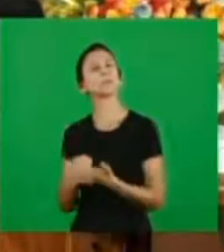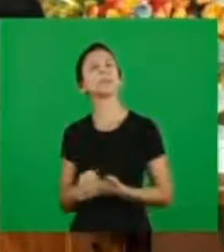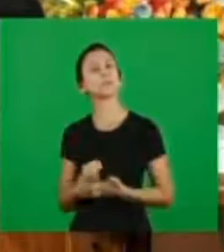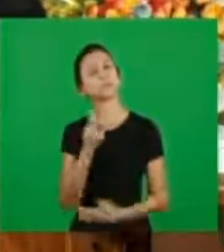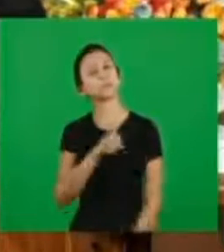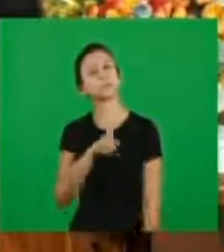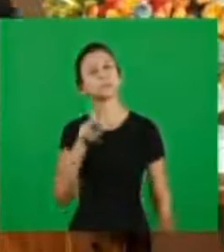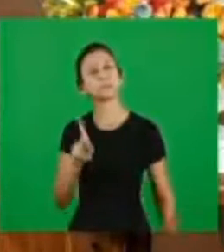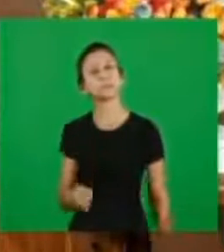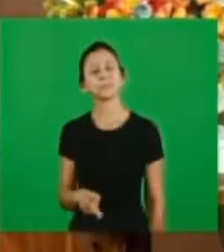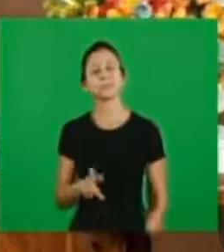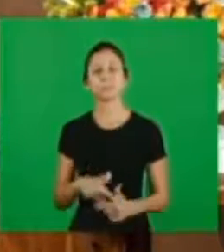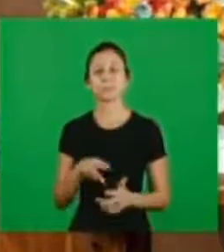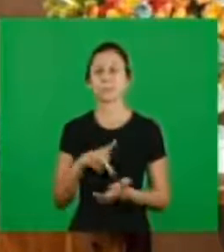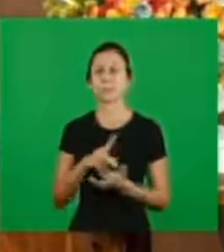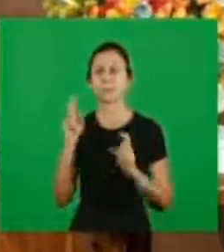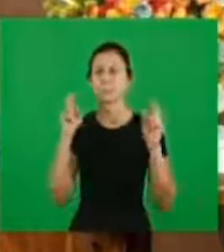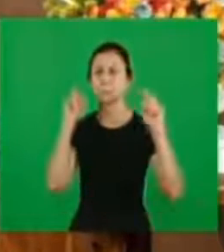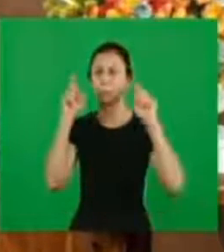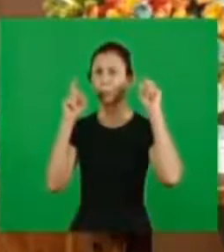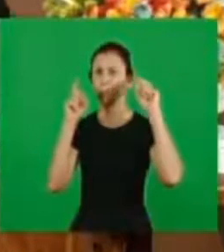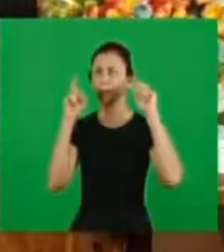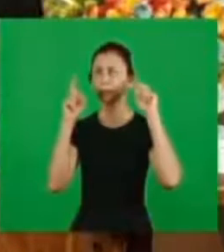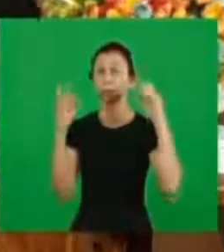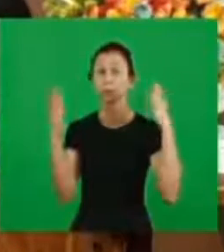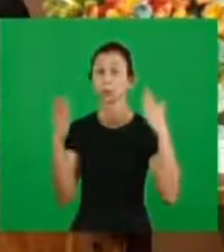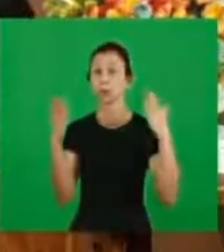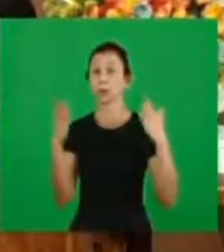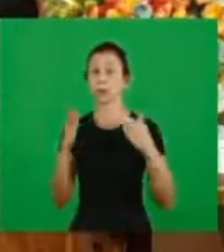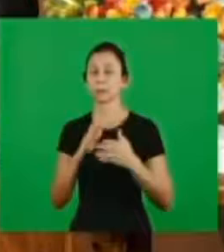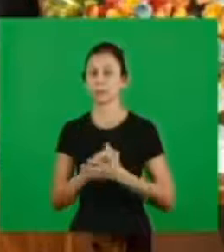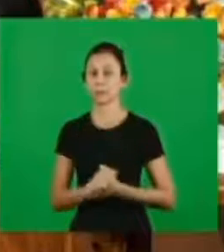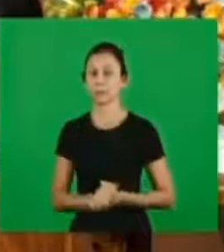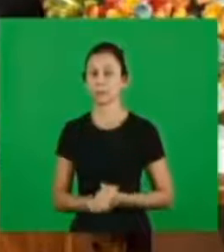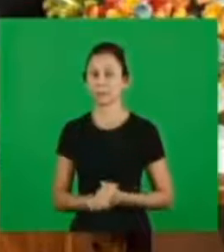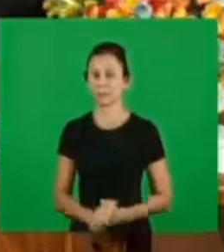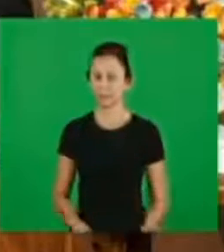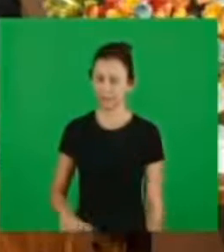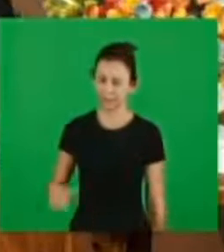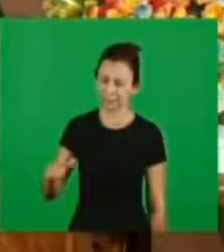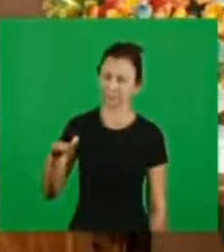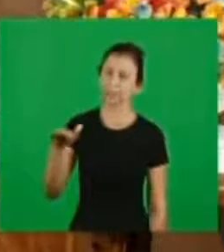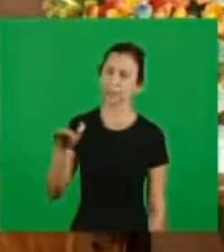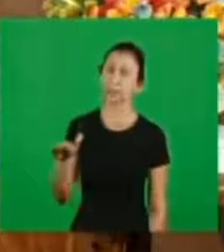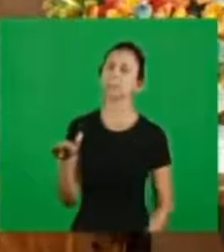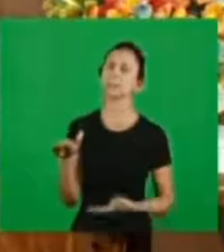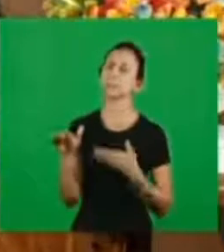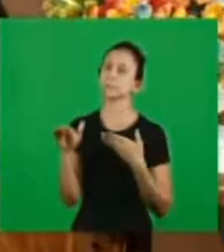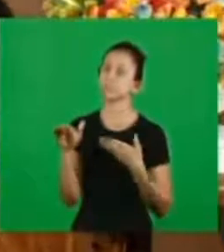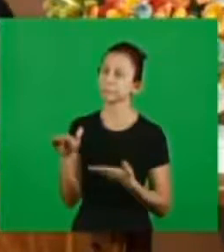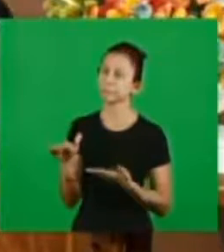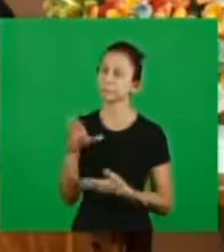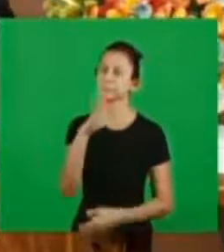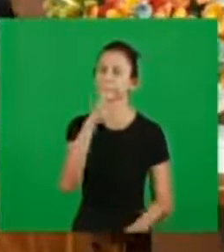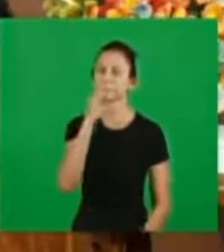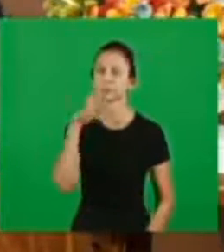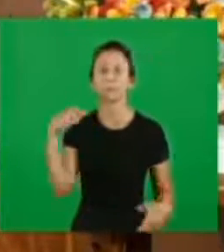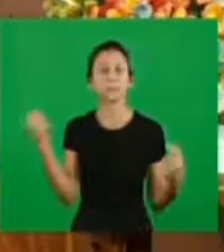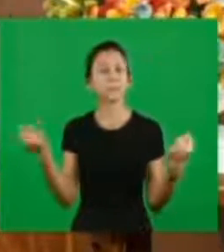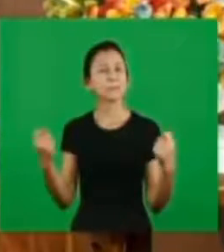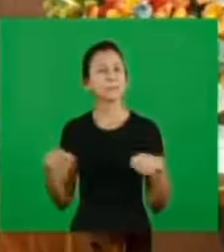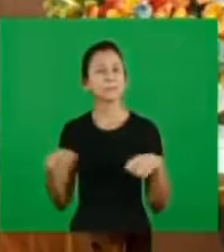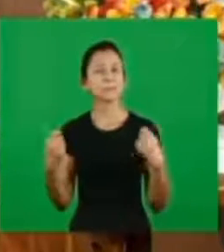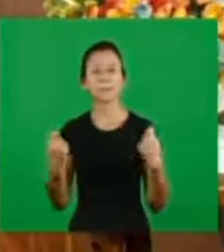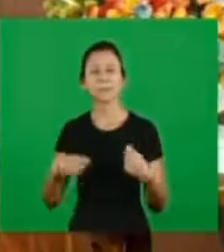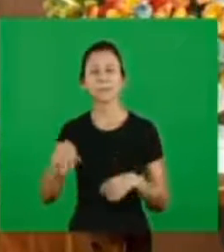on those sisters, because in truth our great concern is geared towards the children, to those that